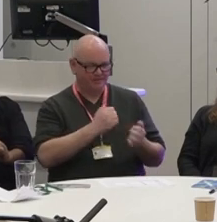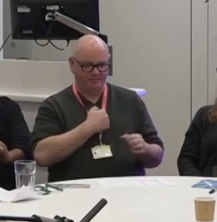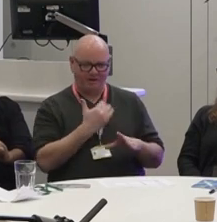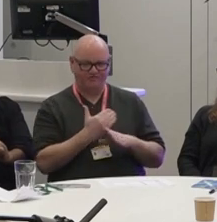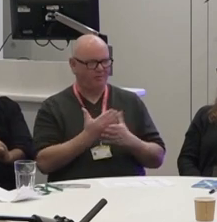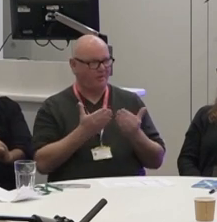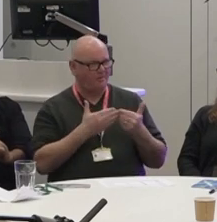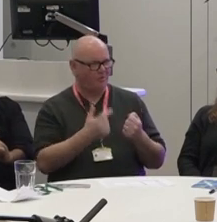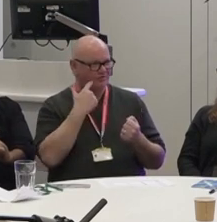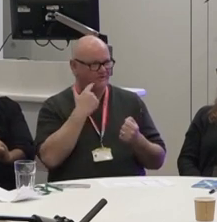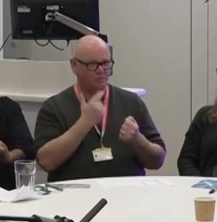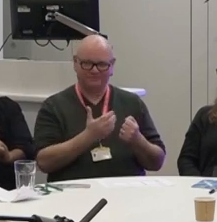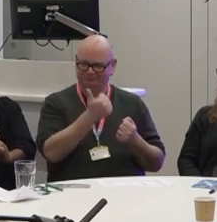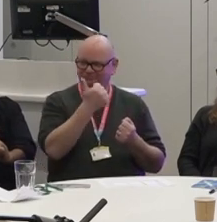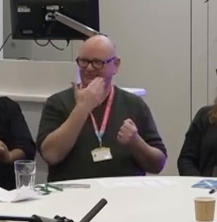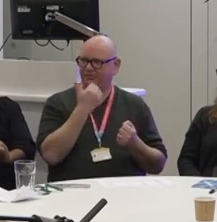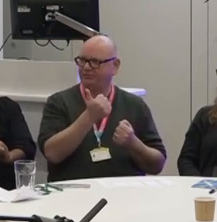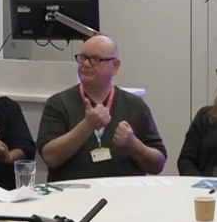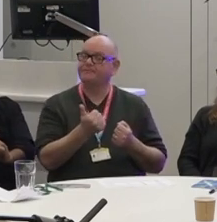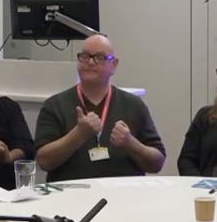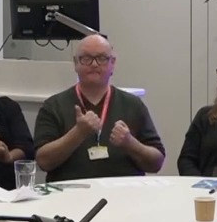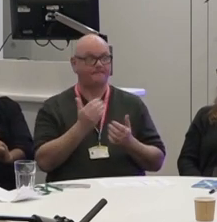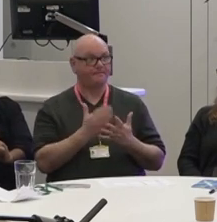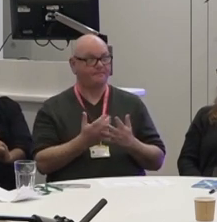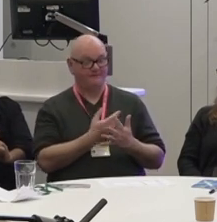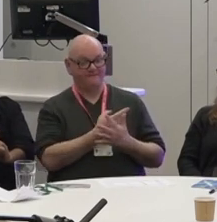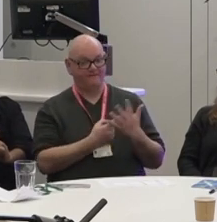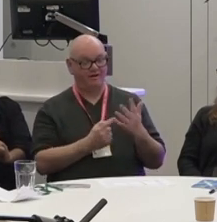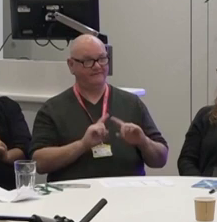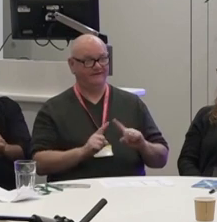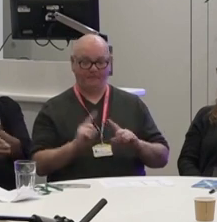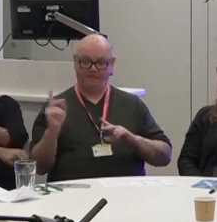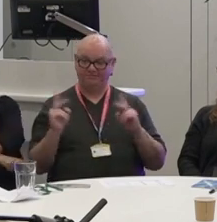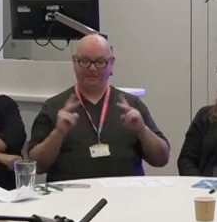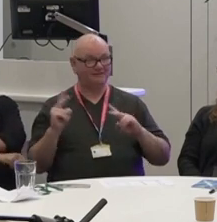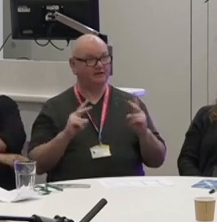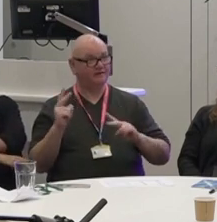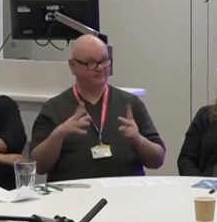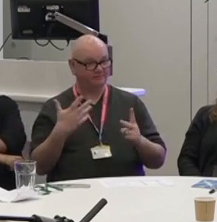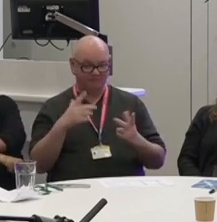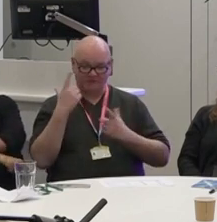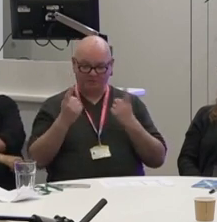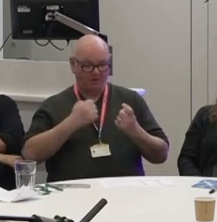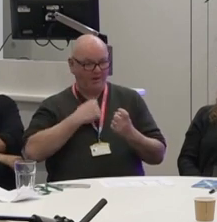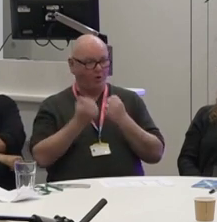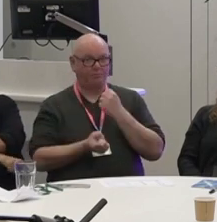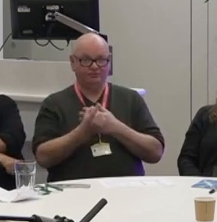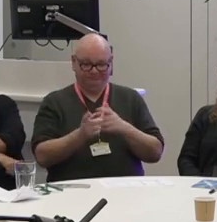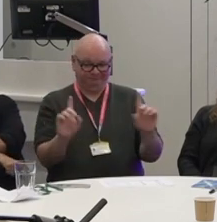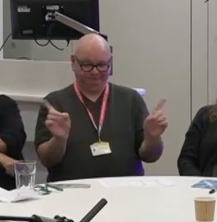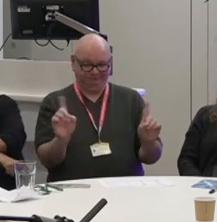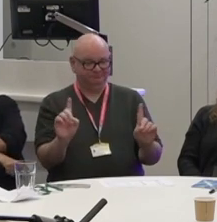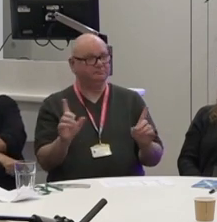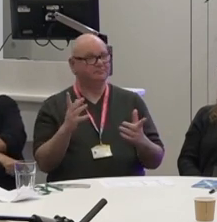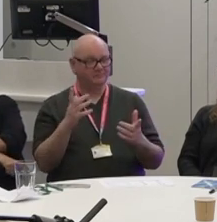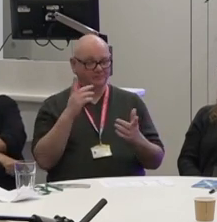easy. What we heard was 5 points of views on what are opportunities. And I think